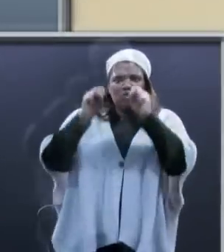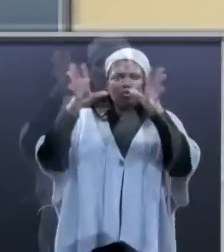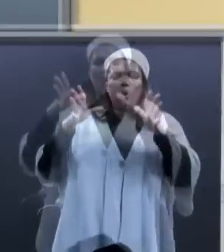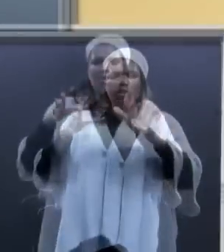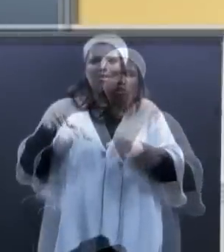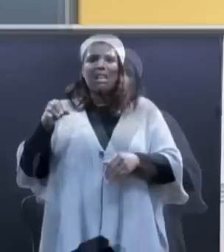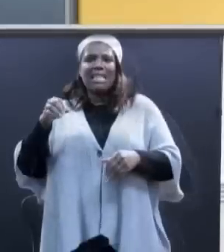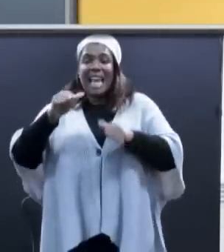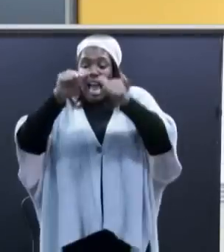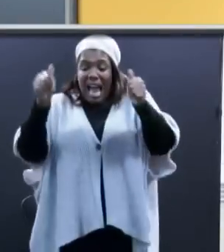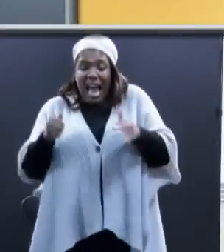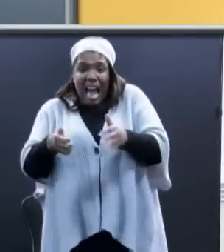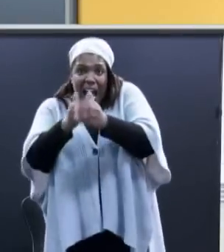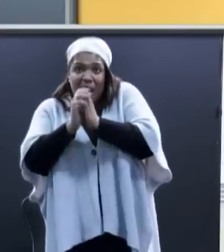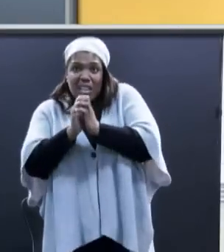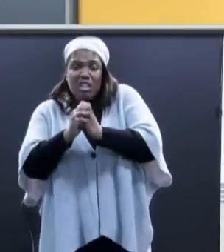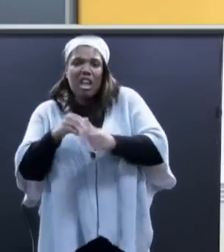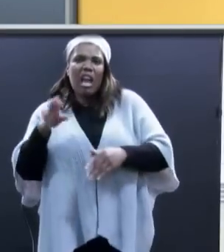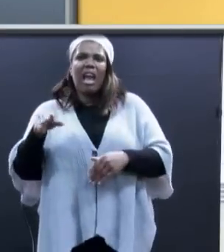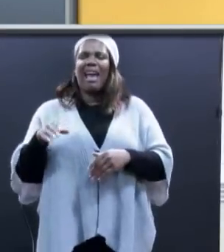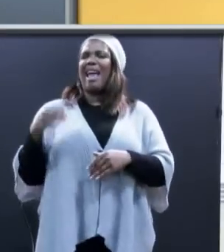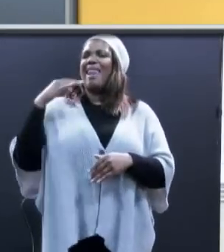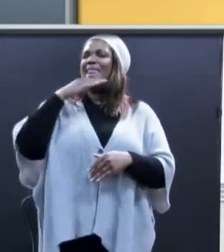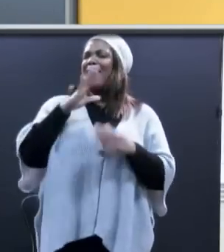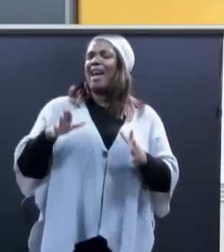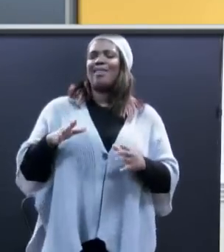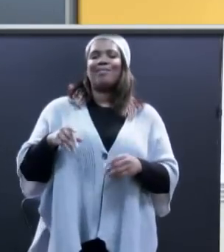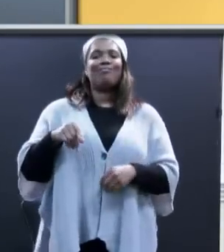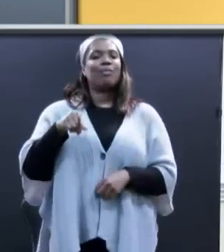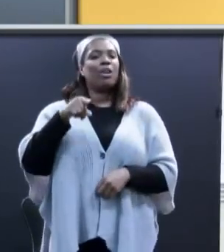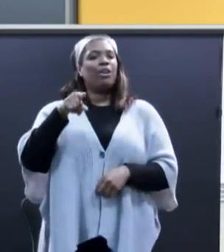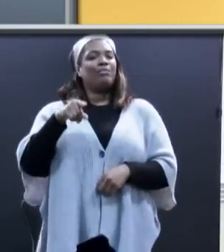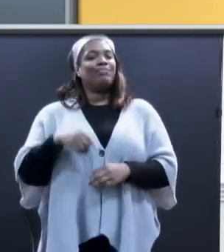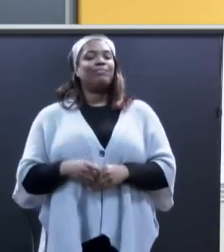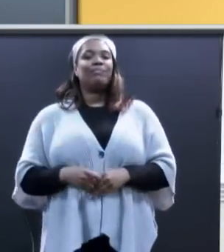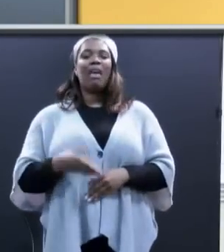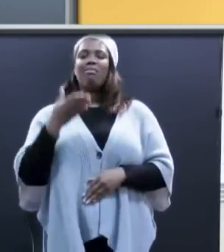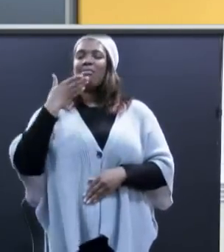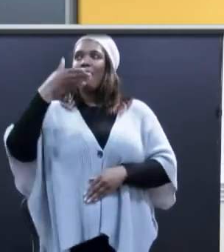lie. So, sisters and brothers, we thank God for the reading of the law.